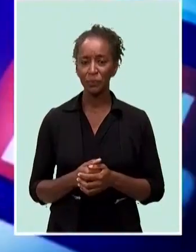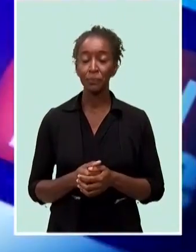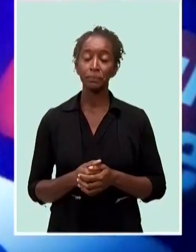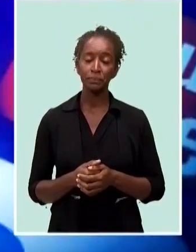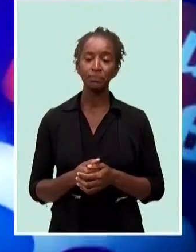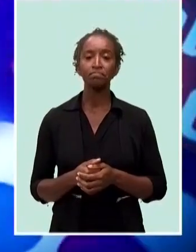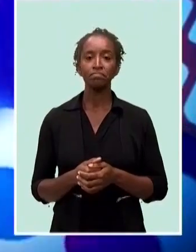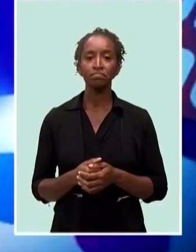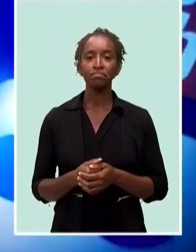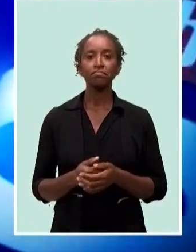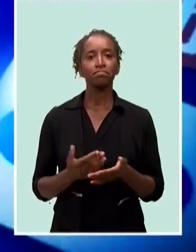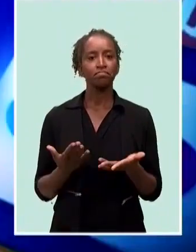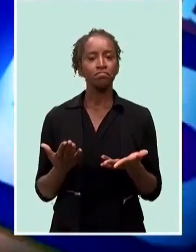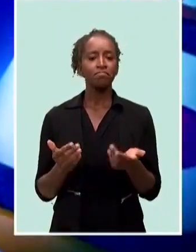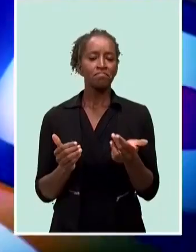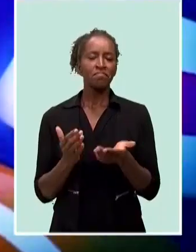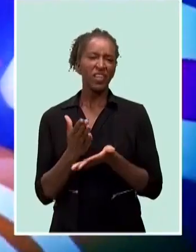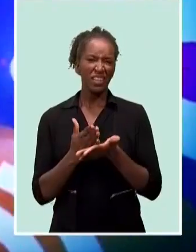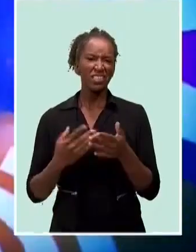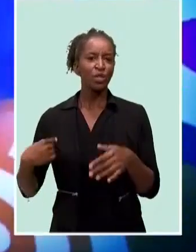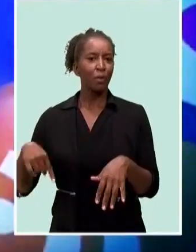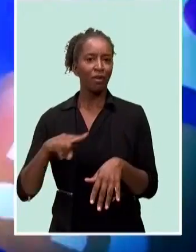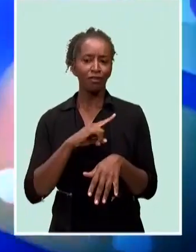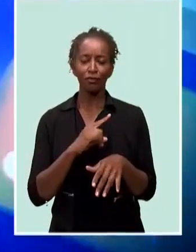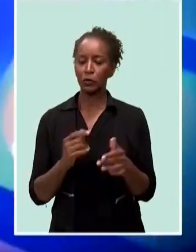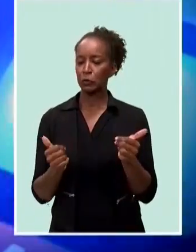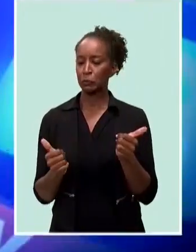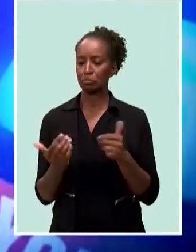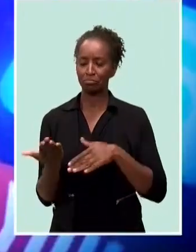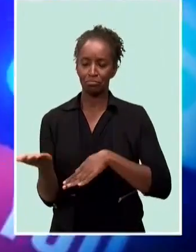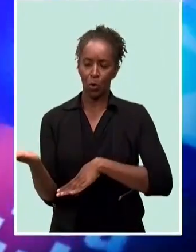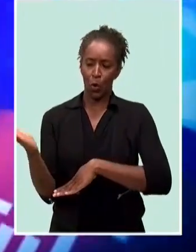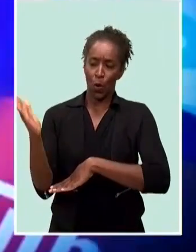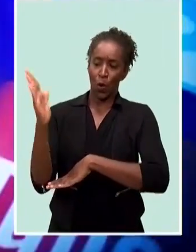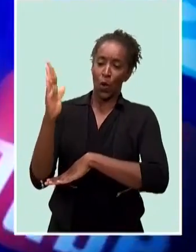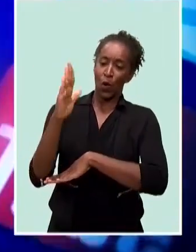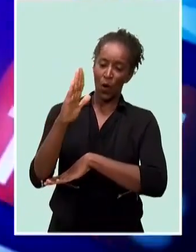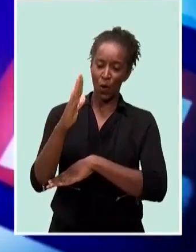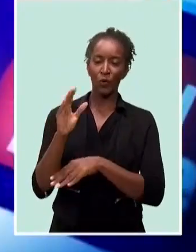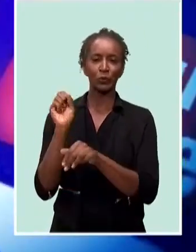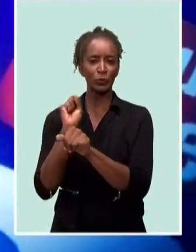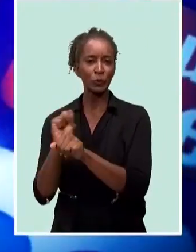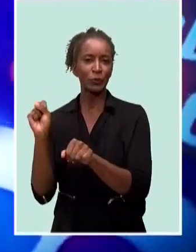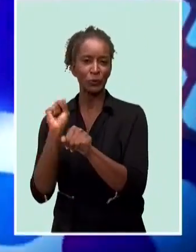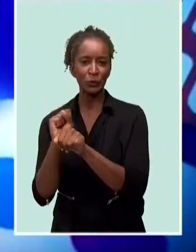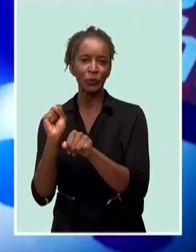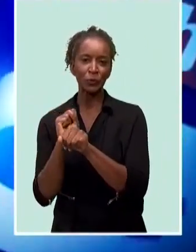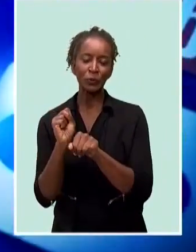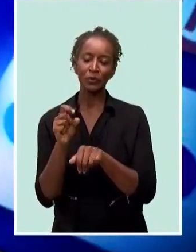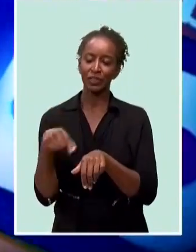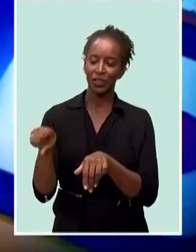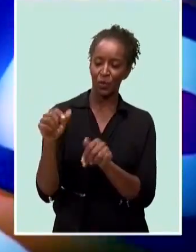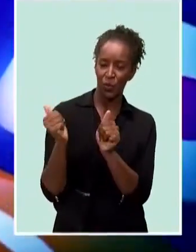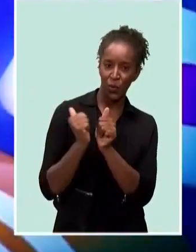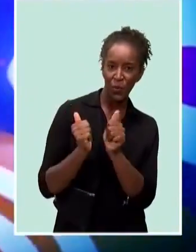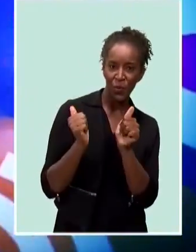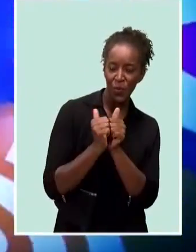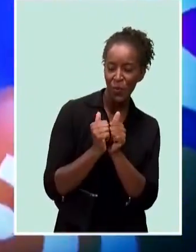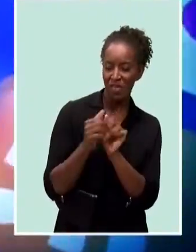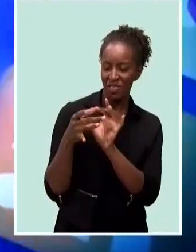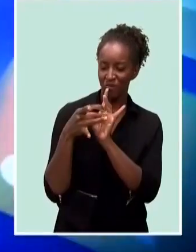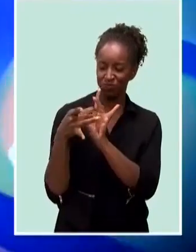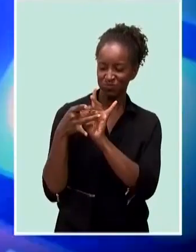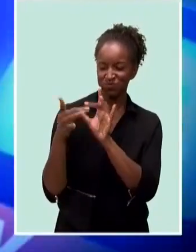the majority of our waking hours at work, it's not uncommon to form friendships and bonds with co-workers as you go through shared